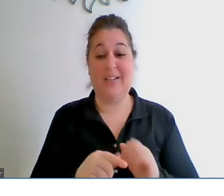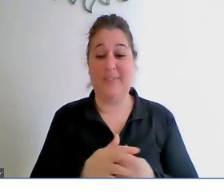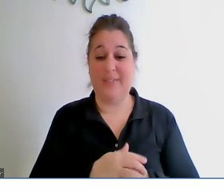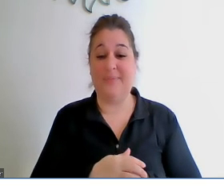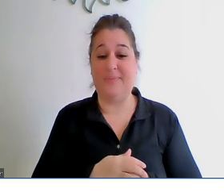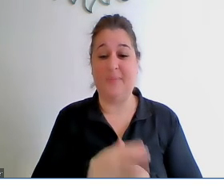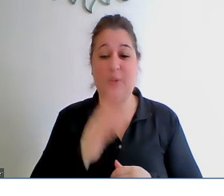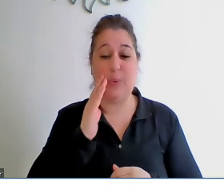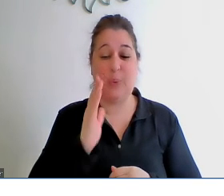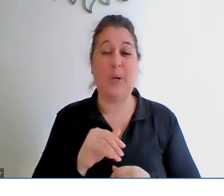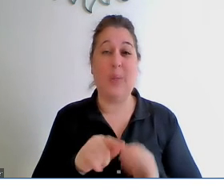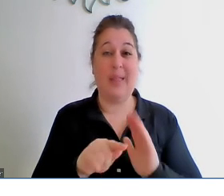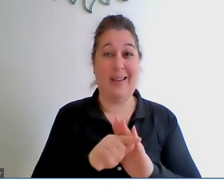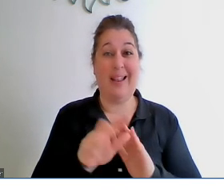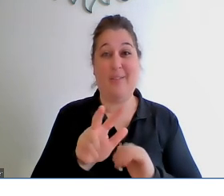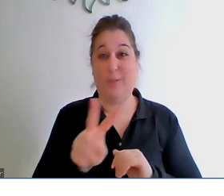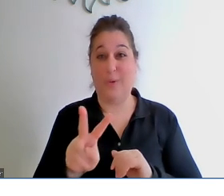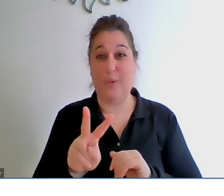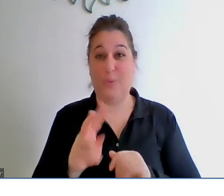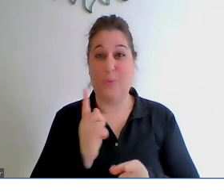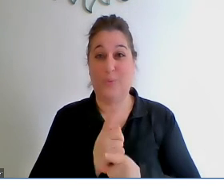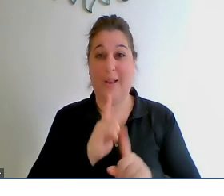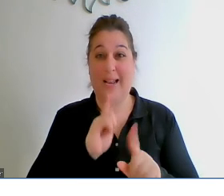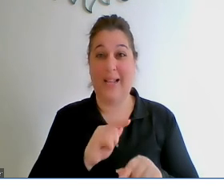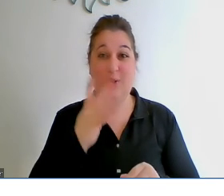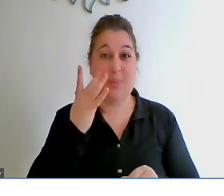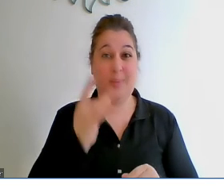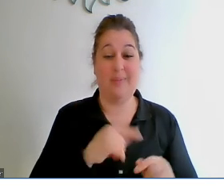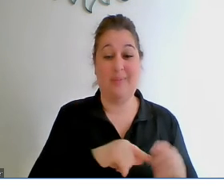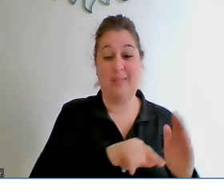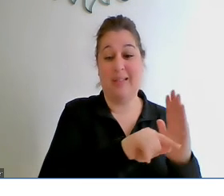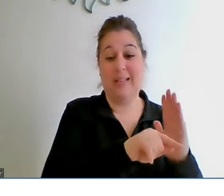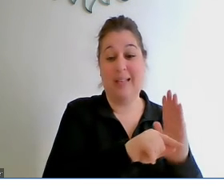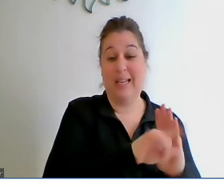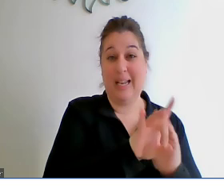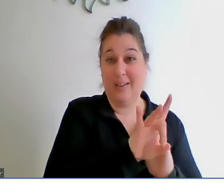that proves that it's a negative. Let's try it in a different way.